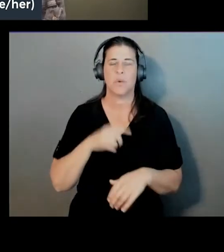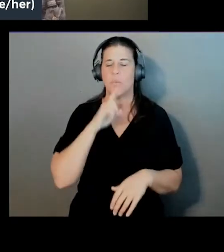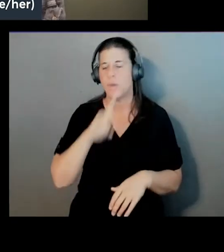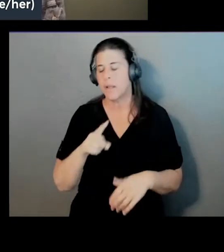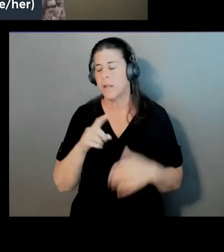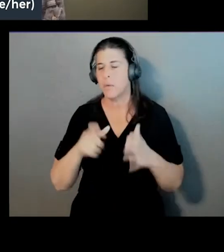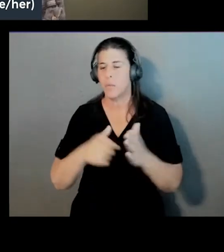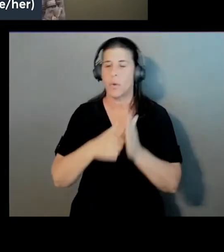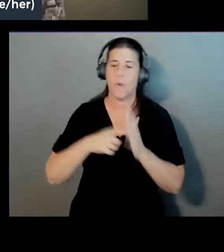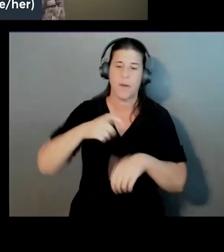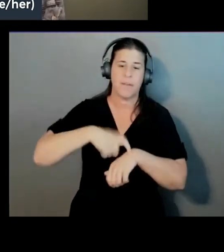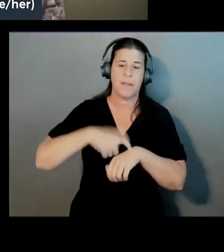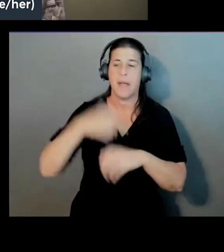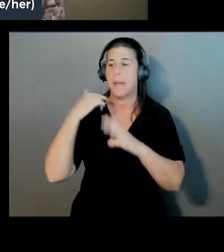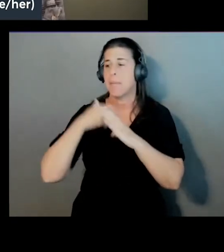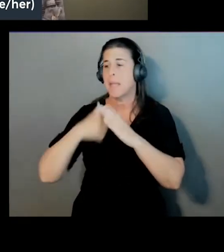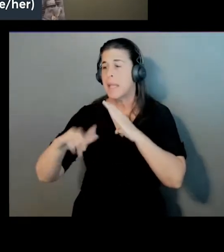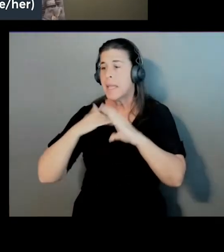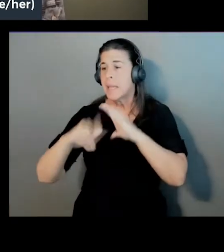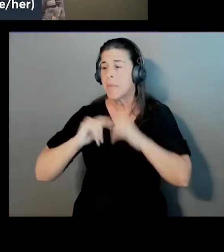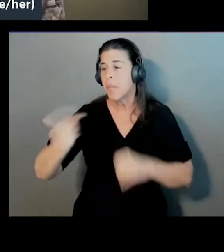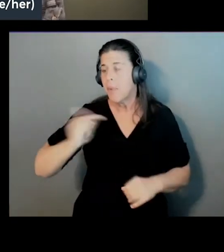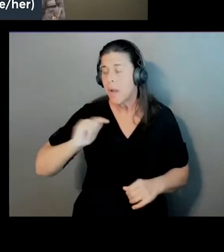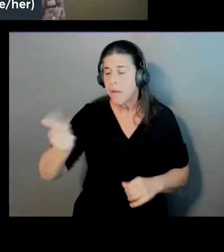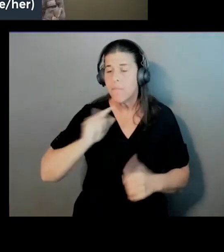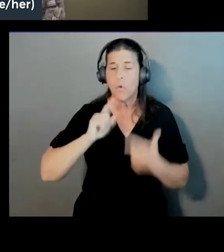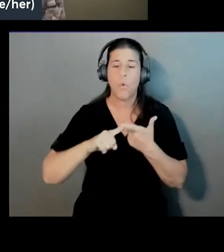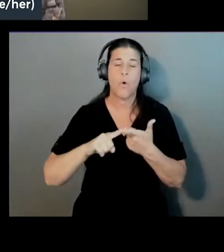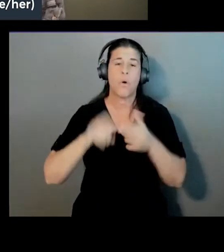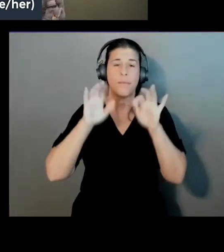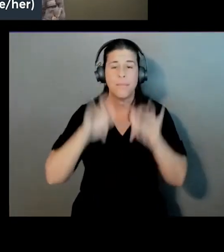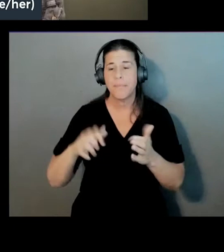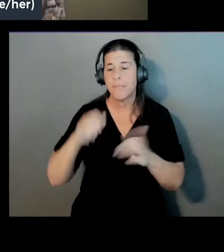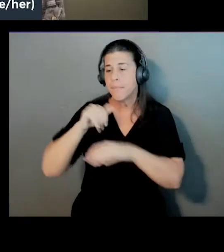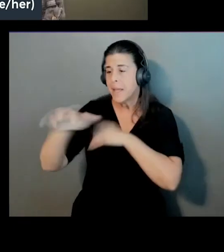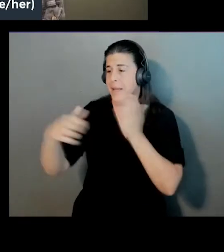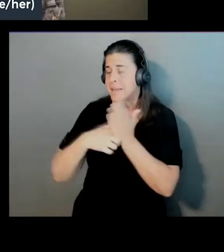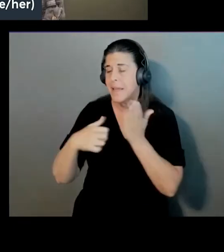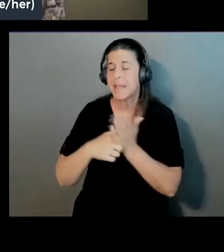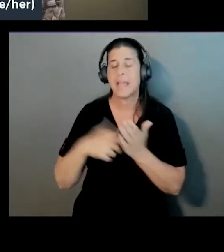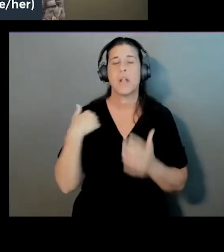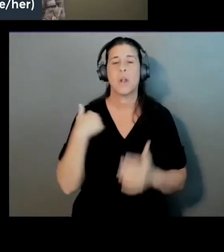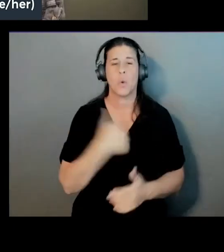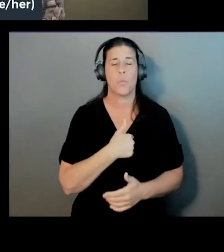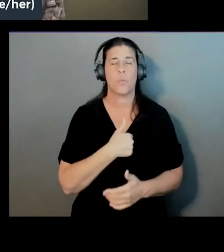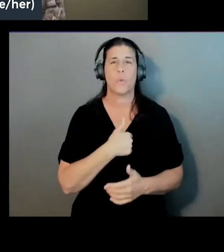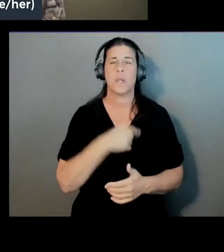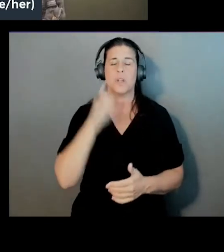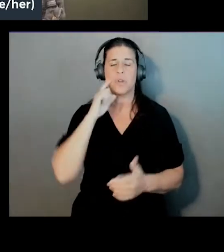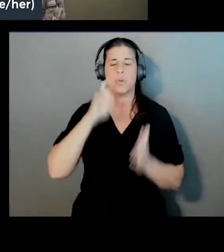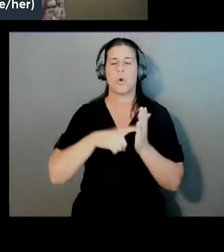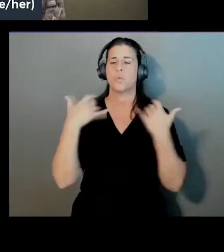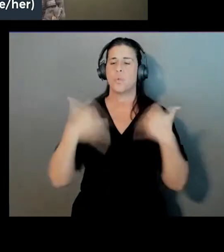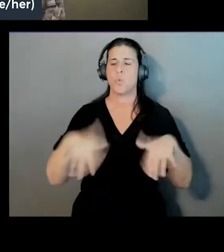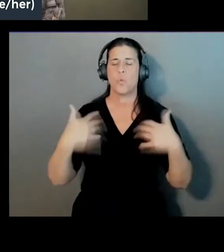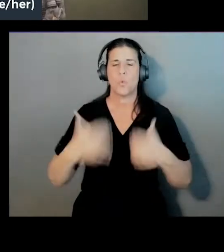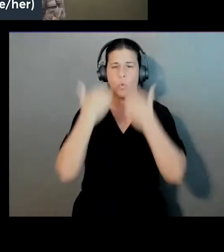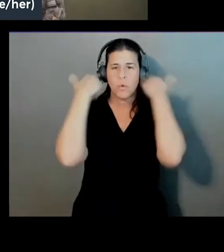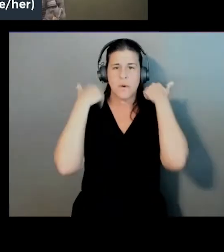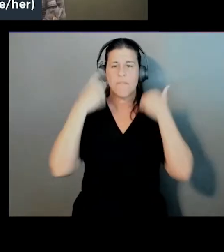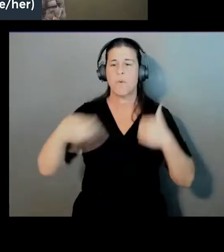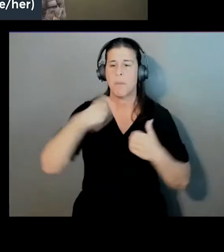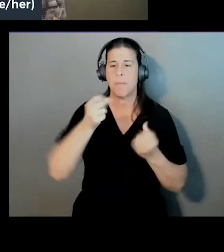sending emails back and forth or cutting a ticket, that was something that became a very time consuming process for a lot of our